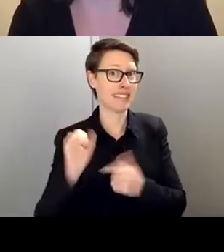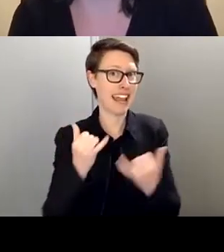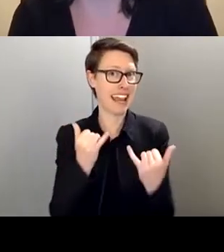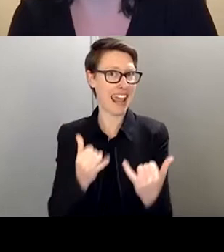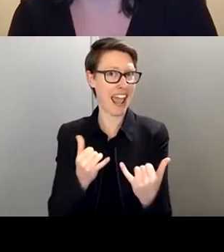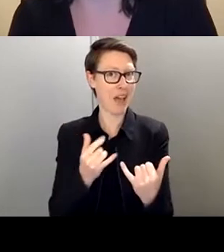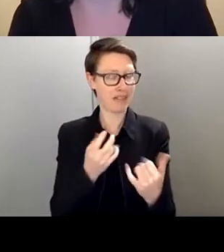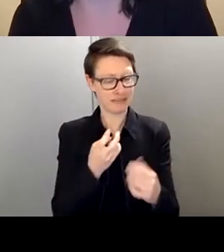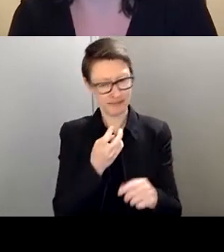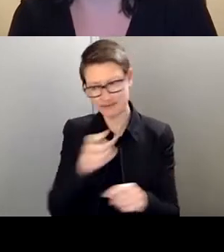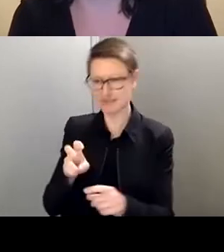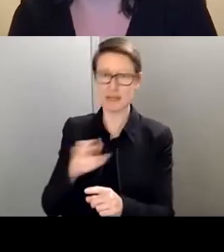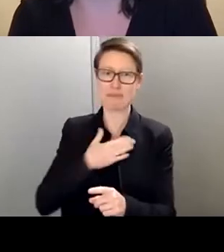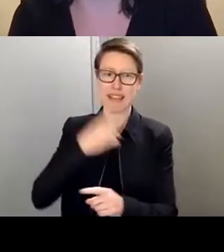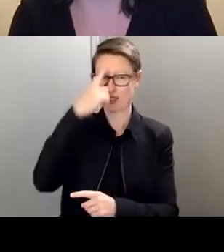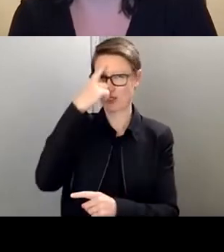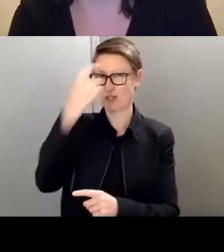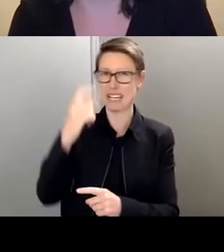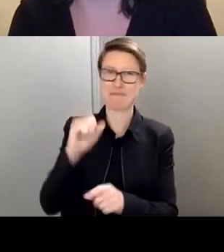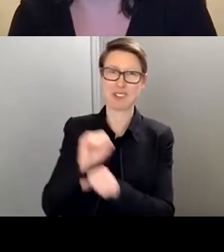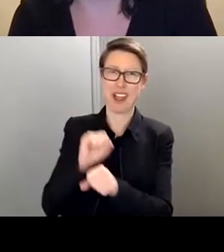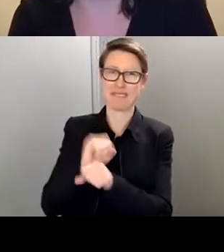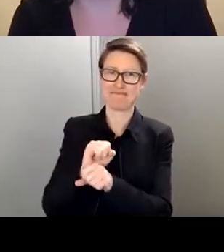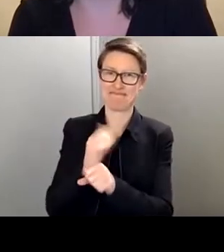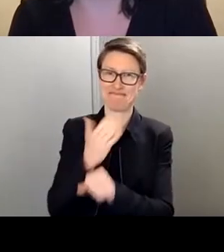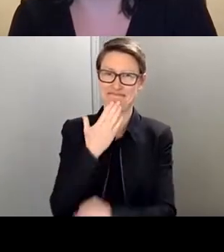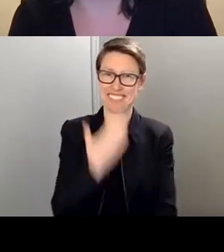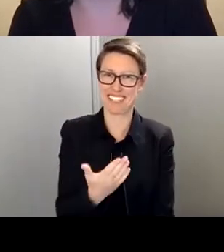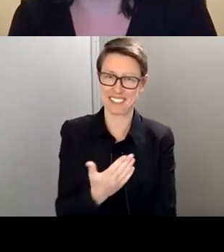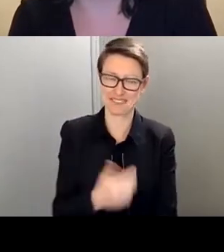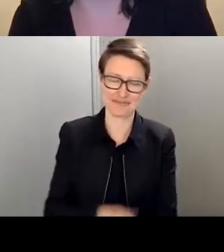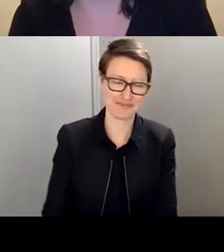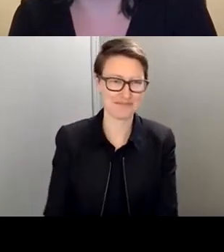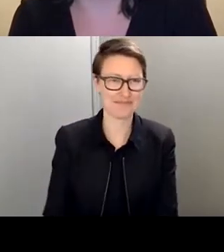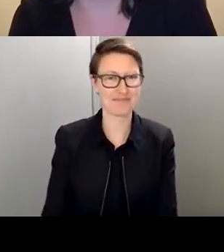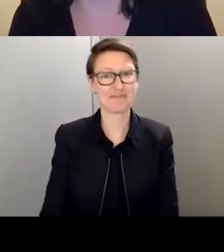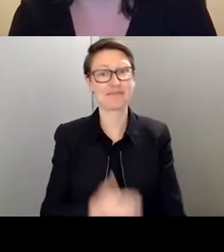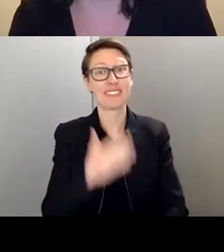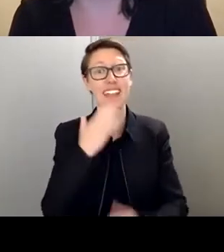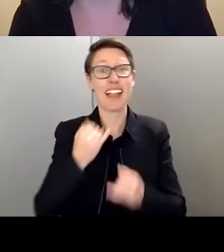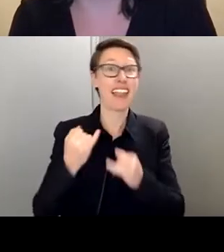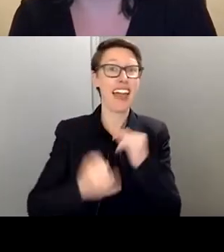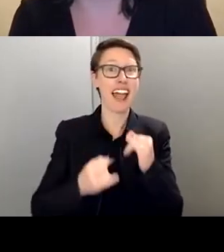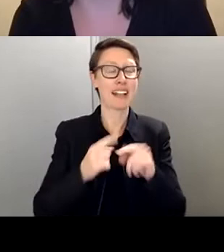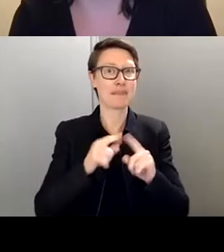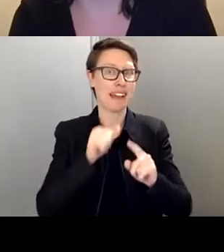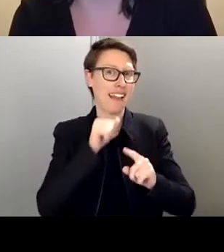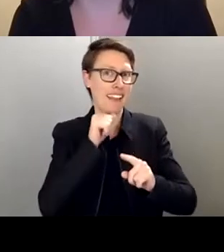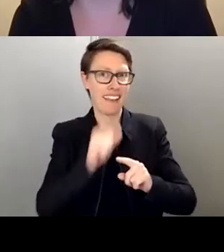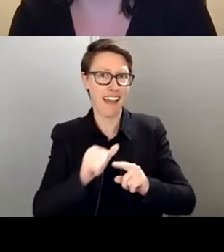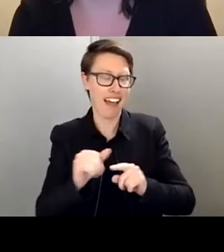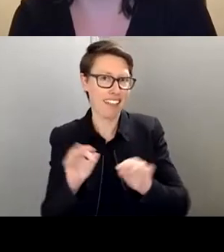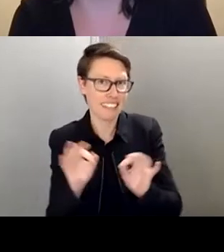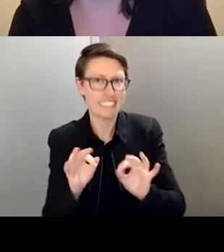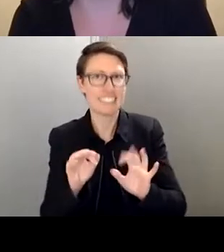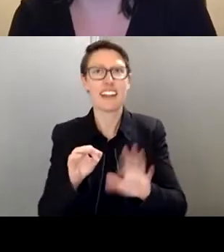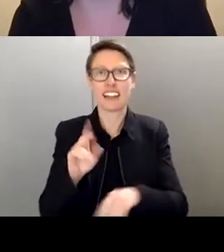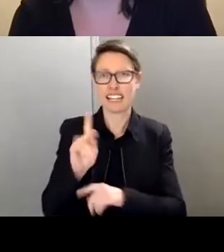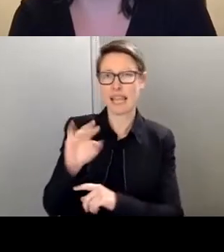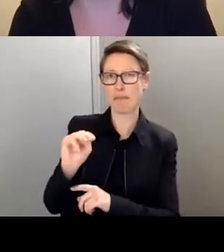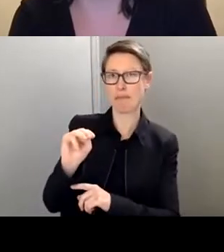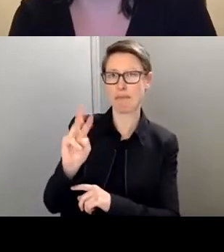job. Thank you. Amazing. Thanks, Marcia. And last but not least, Kim, we've got Kim Williams,